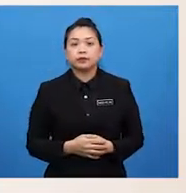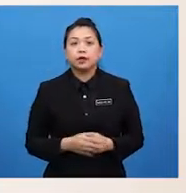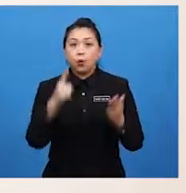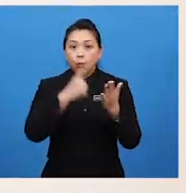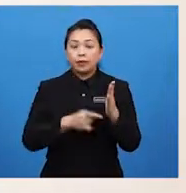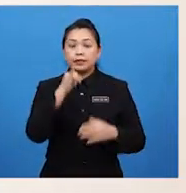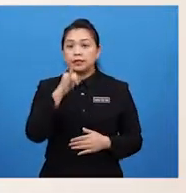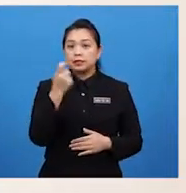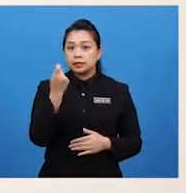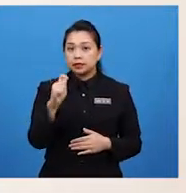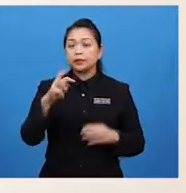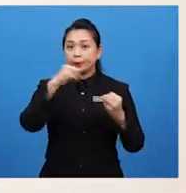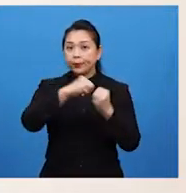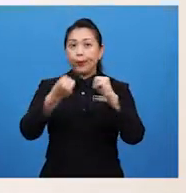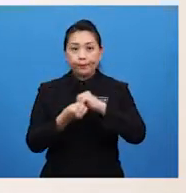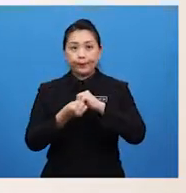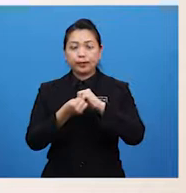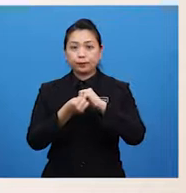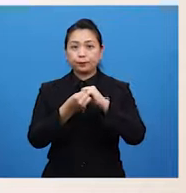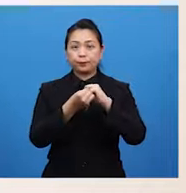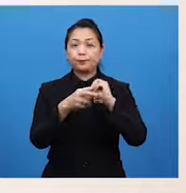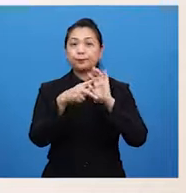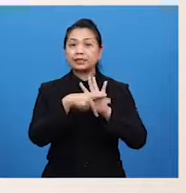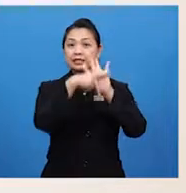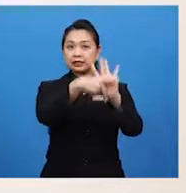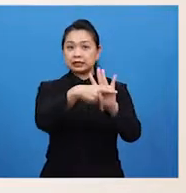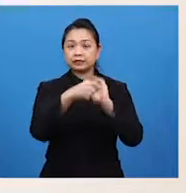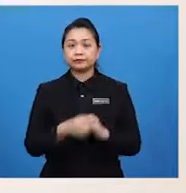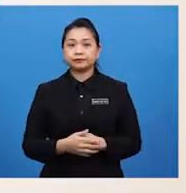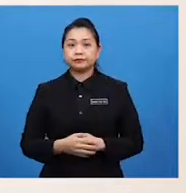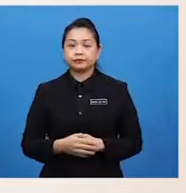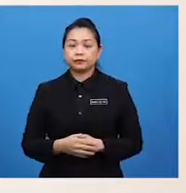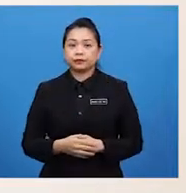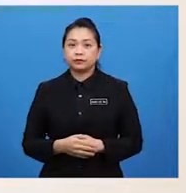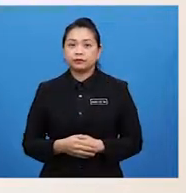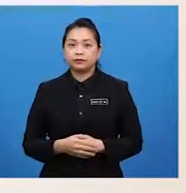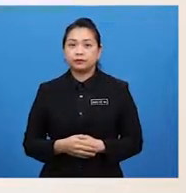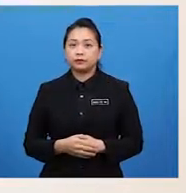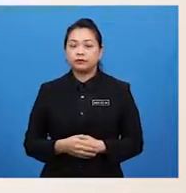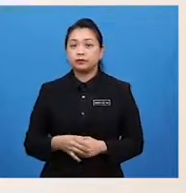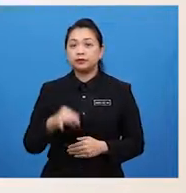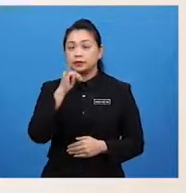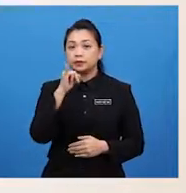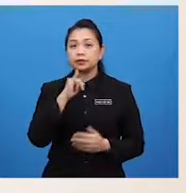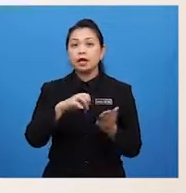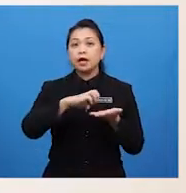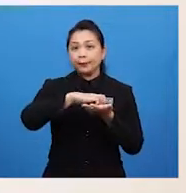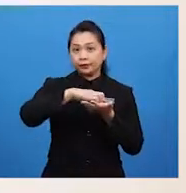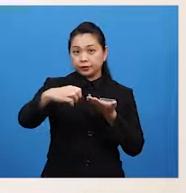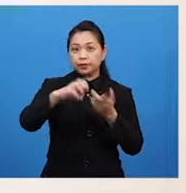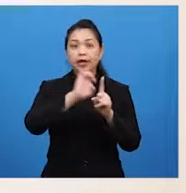the problem presented? Yes, it is detrimental